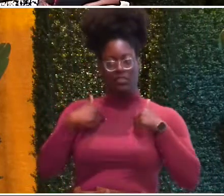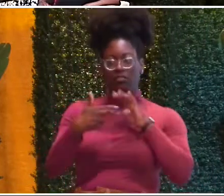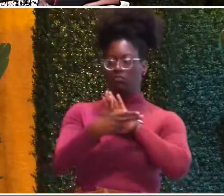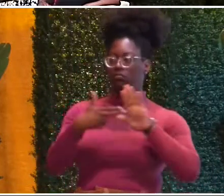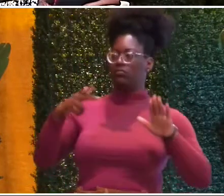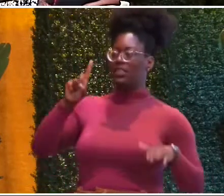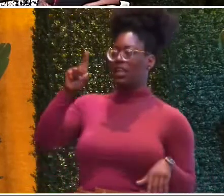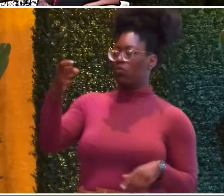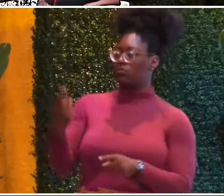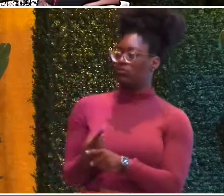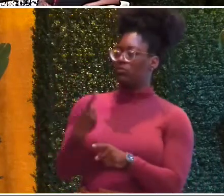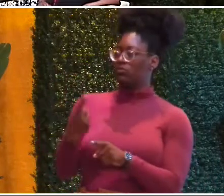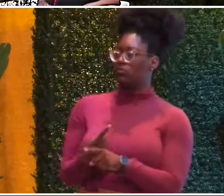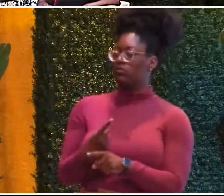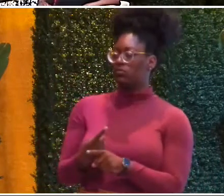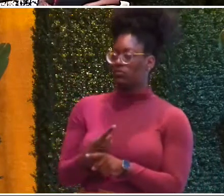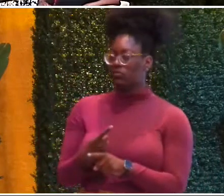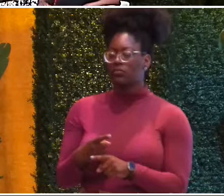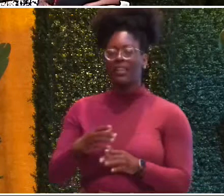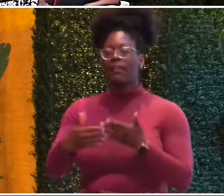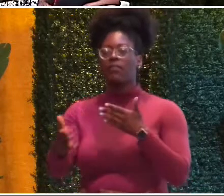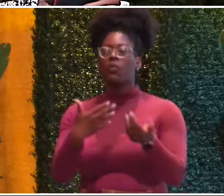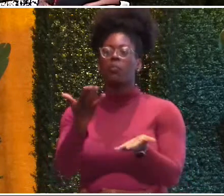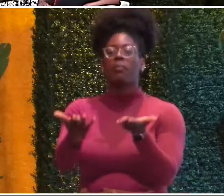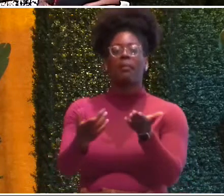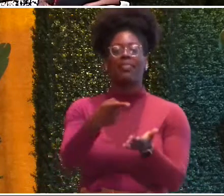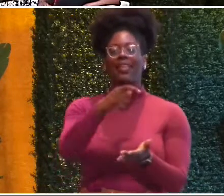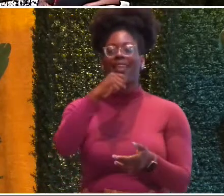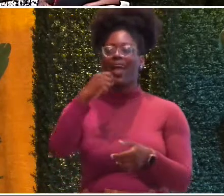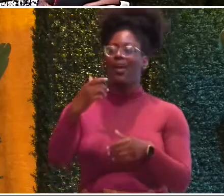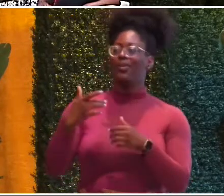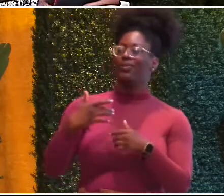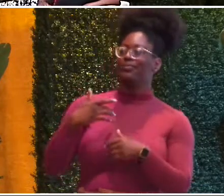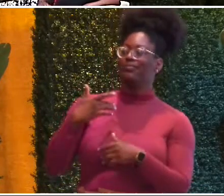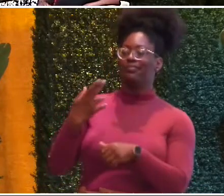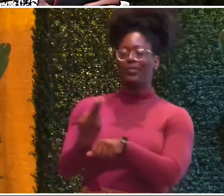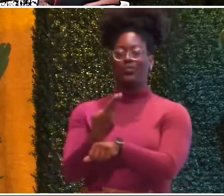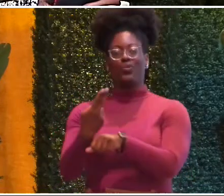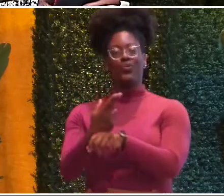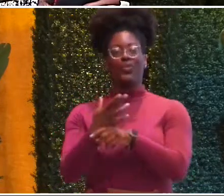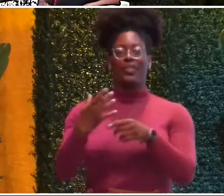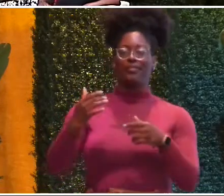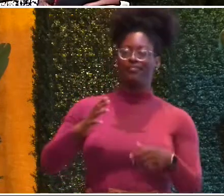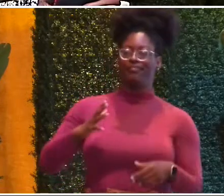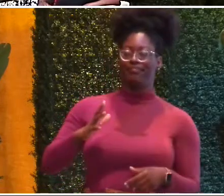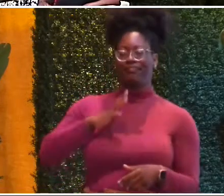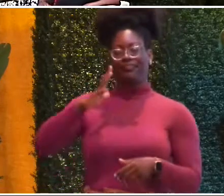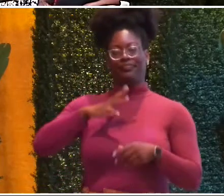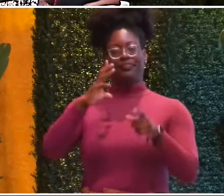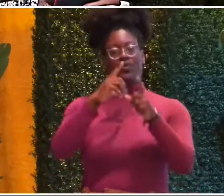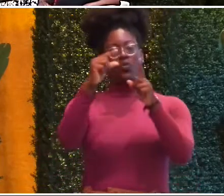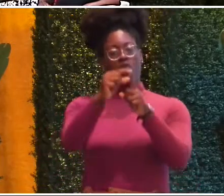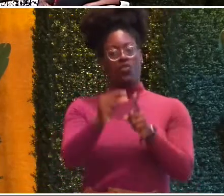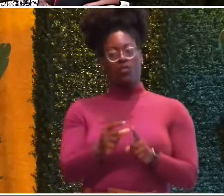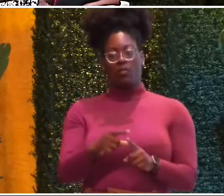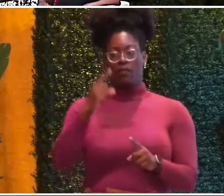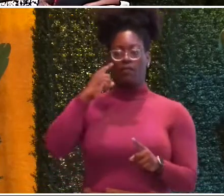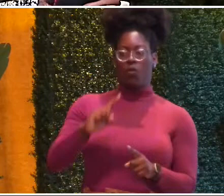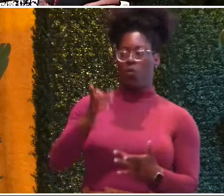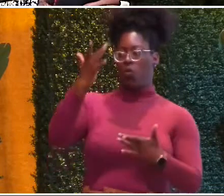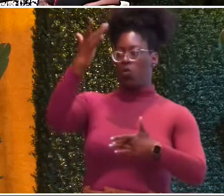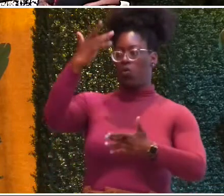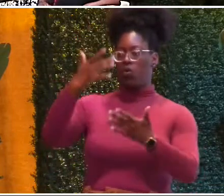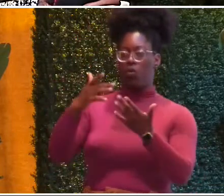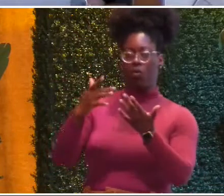the word. And so when I think about feminism, I think about every Black woman, to be honest, because a lot of times